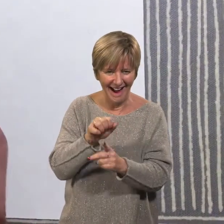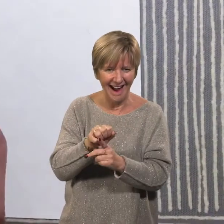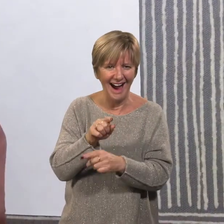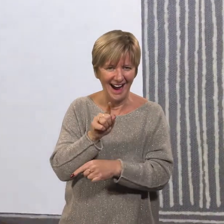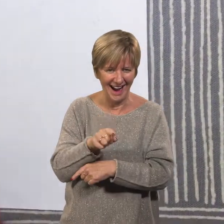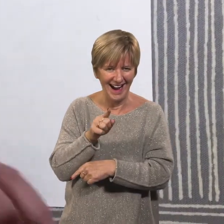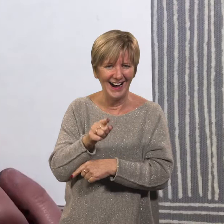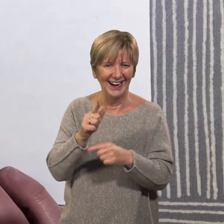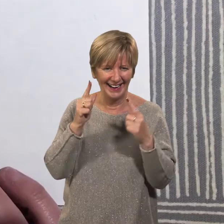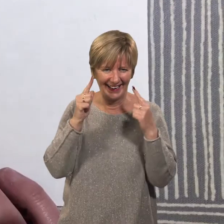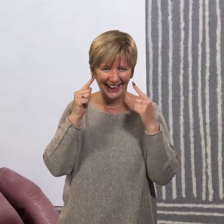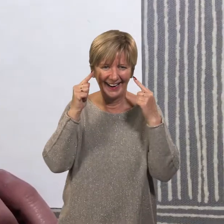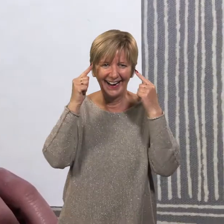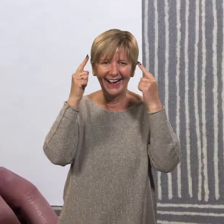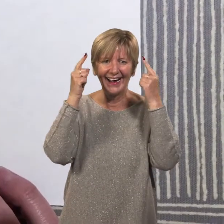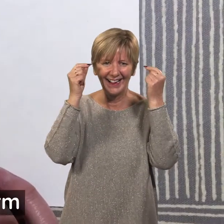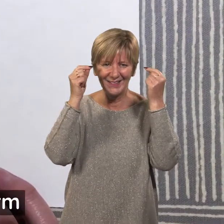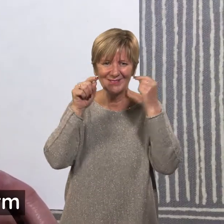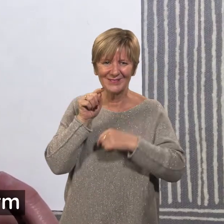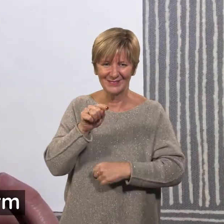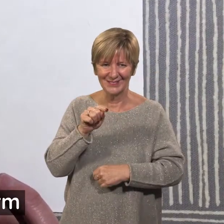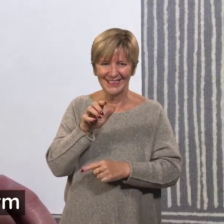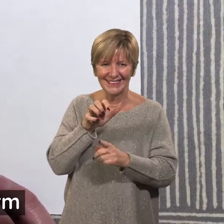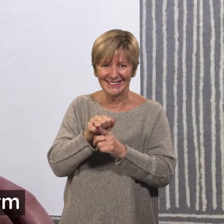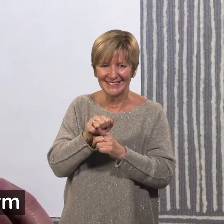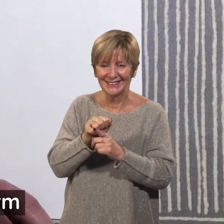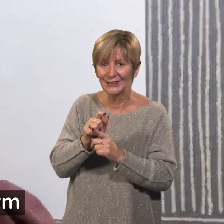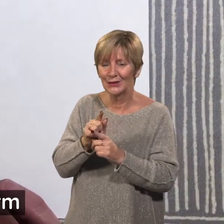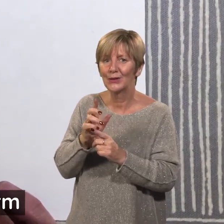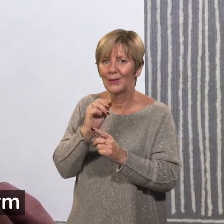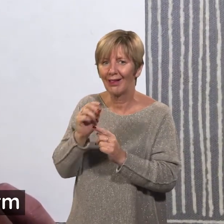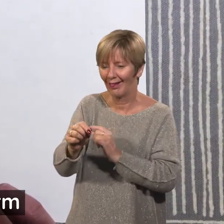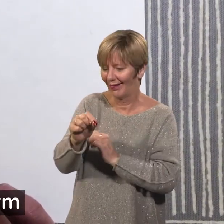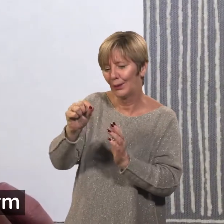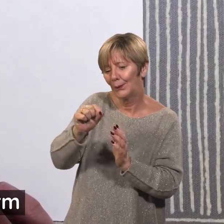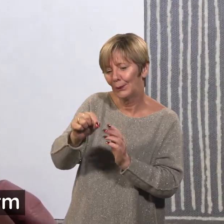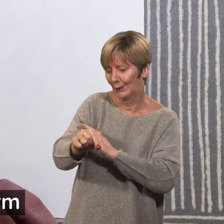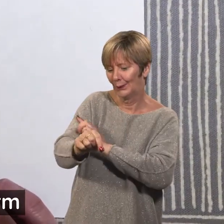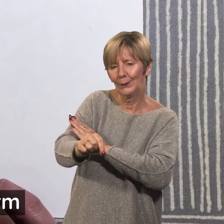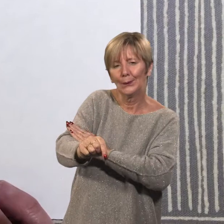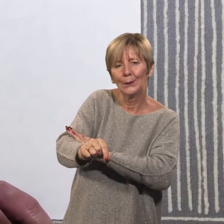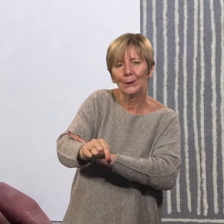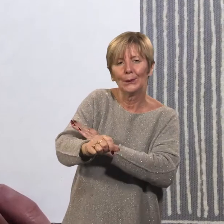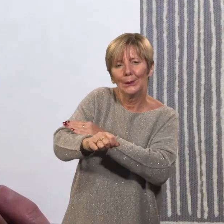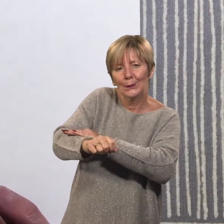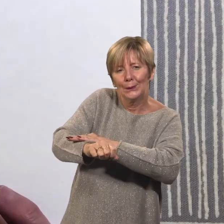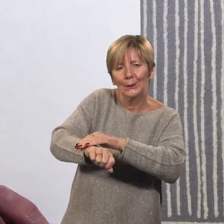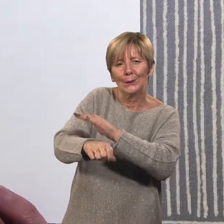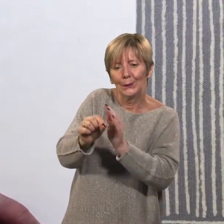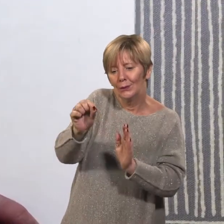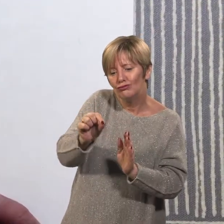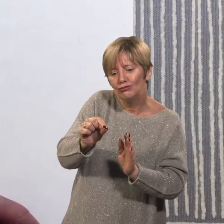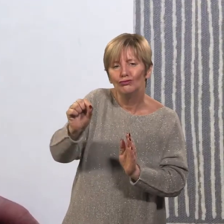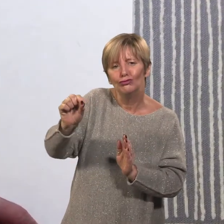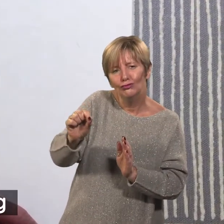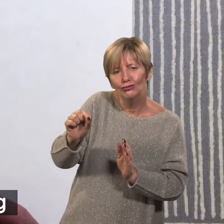Now I'm going to finish the elf's arm. So I'm going to connect up this part of the arm to this part of the